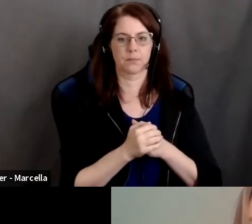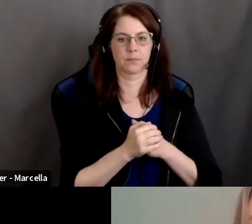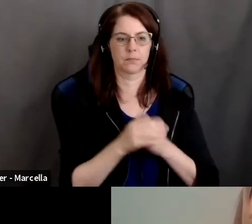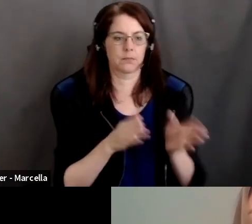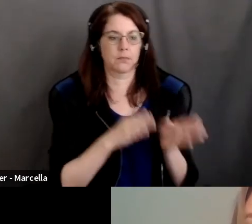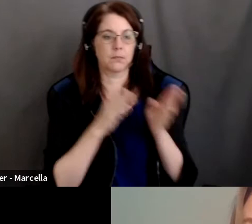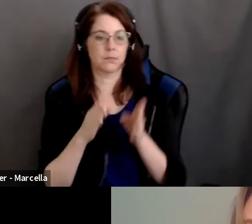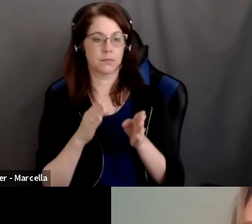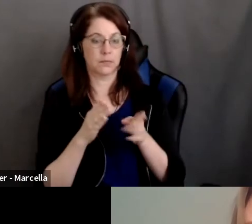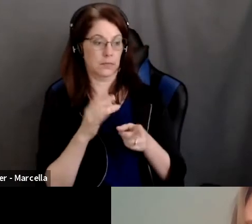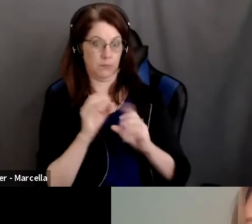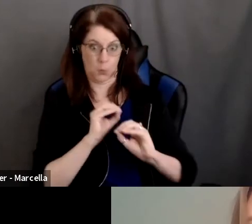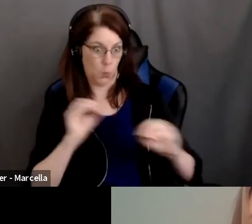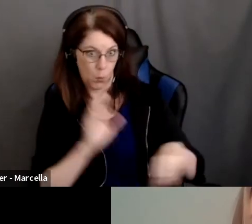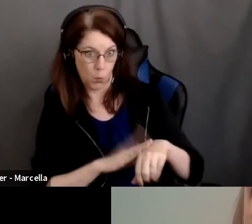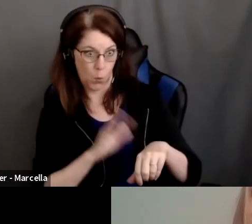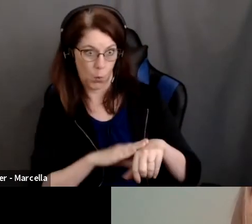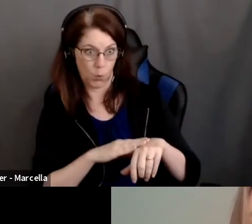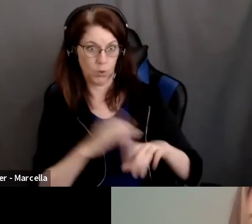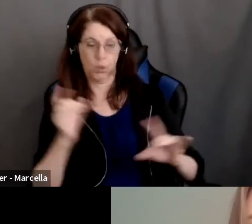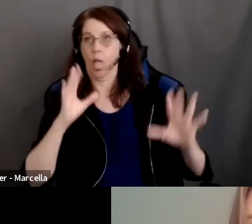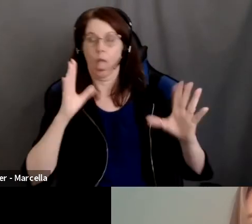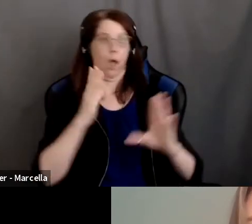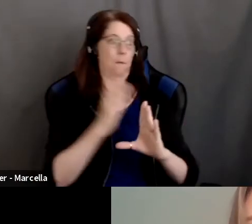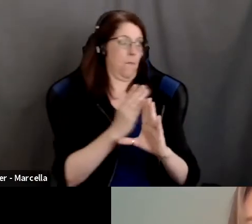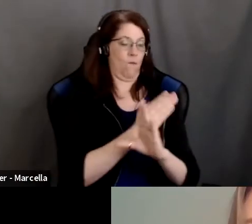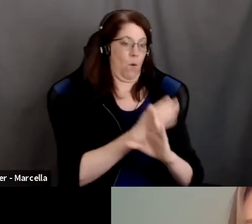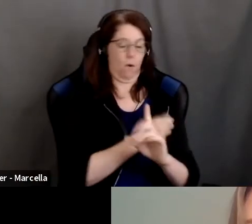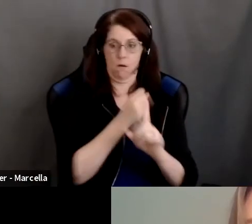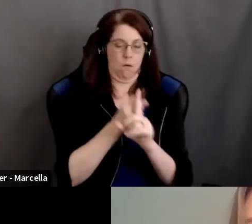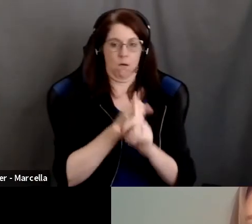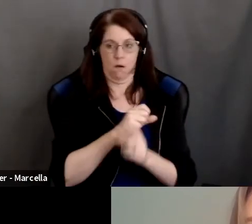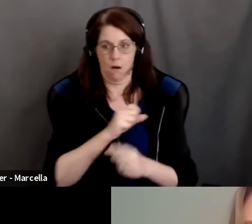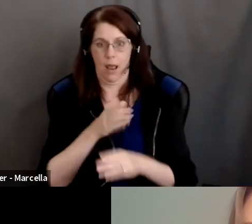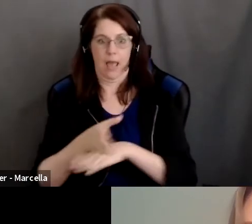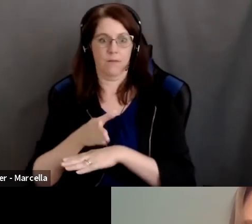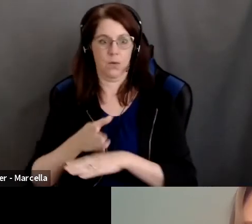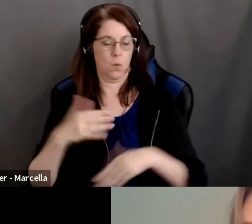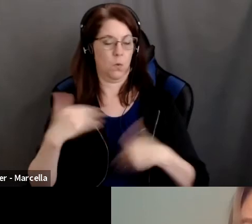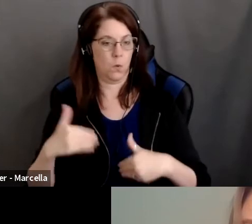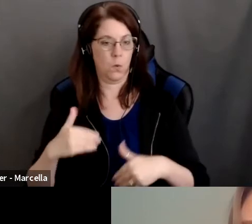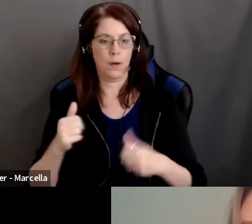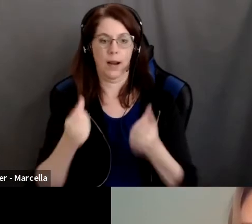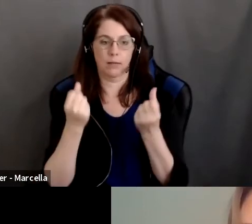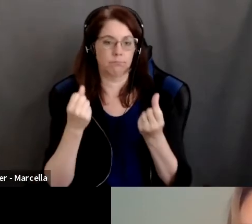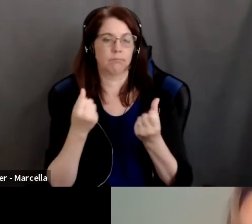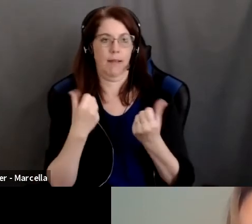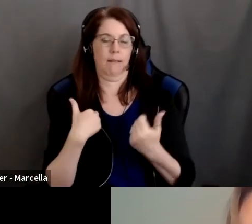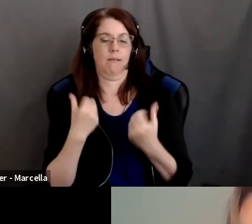For events that do not have warning, the dramatic shift from before to after disaster can be the catalyst for trauma